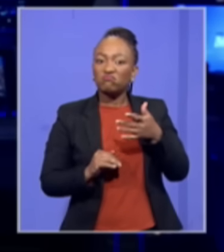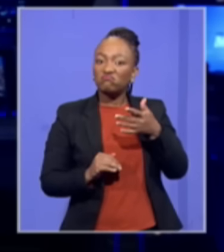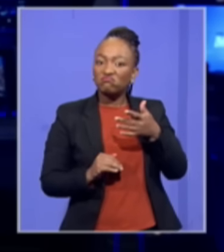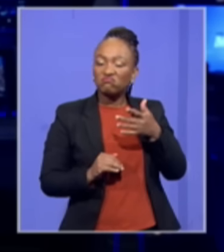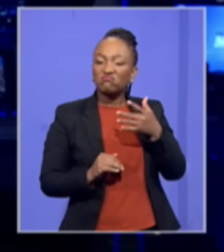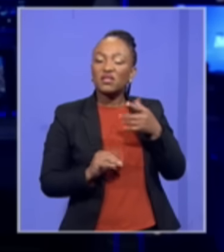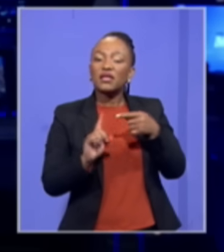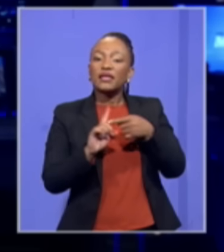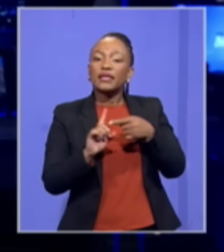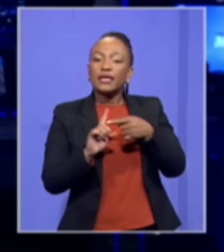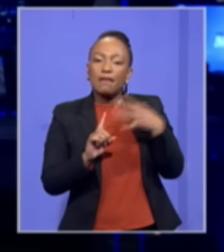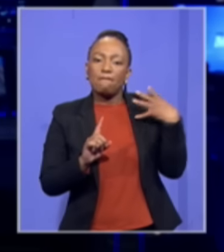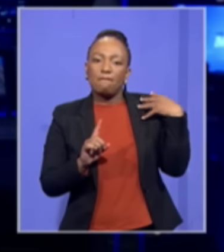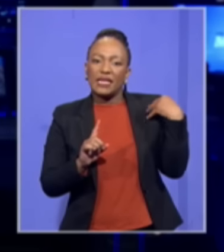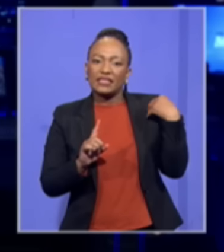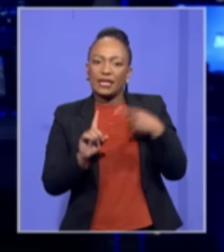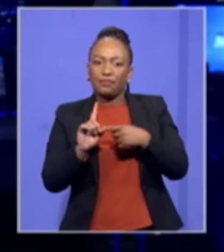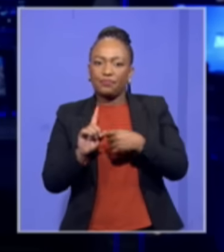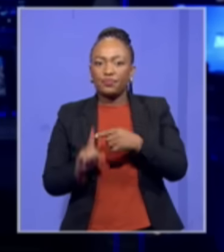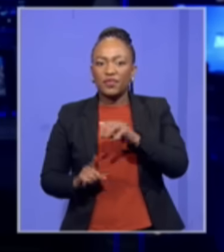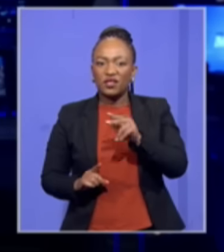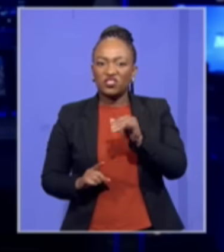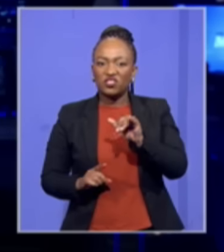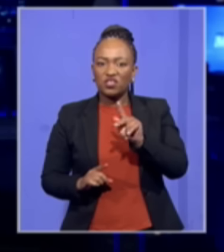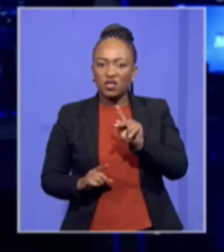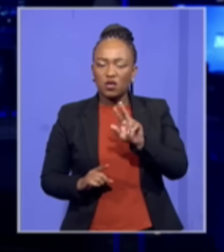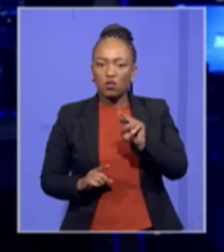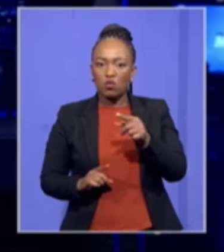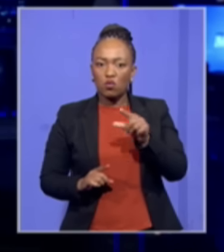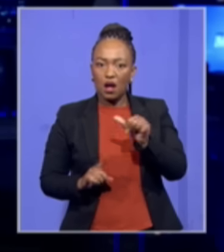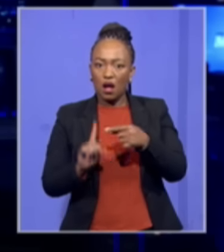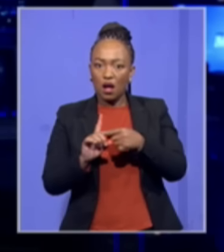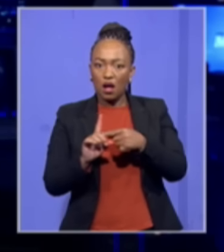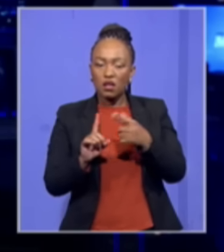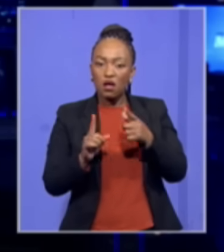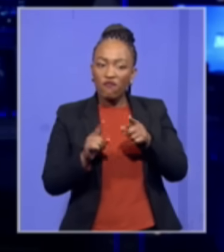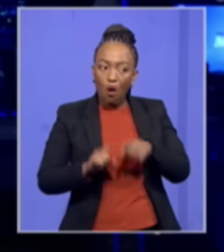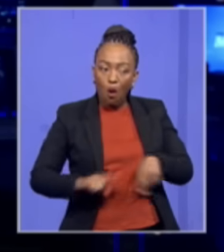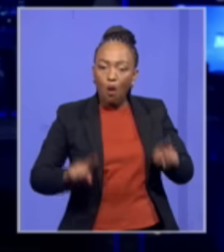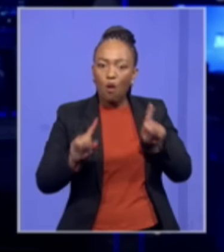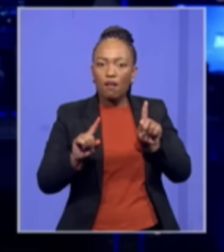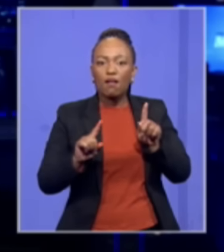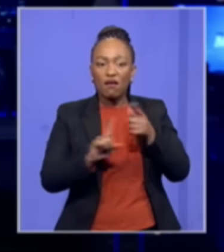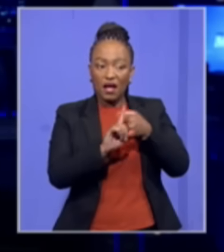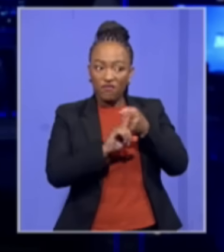ba phelang ka boqhwala Sindisiwe Chikunga le re tsosoloso ena e ama baahi bohle.